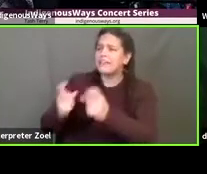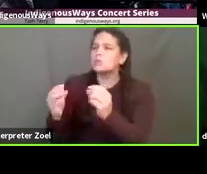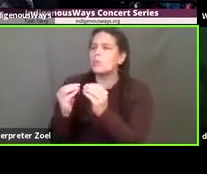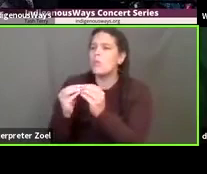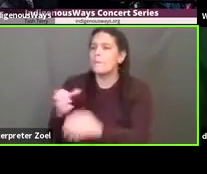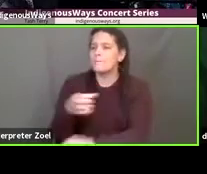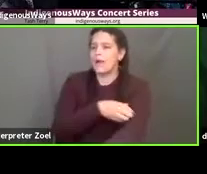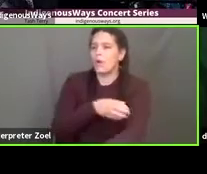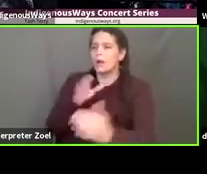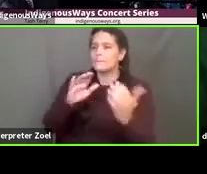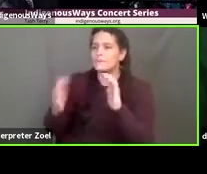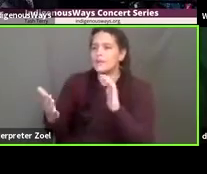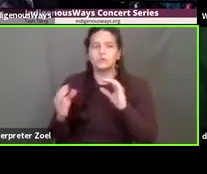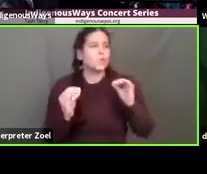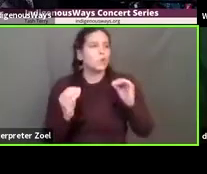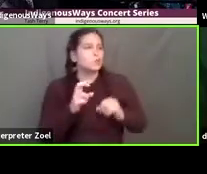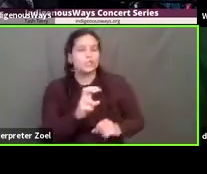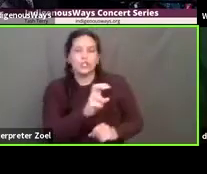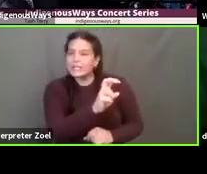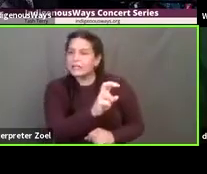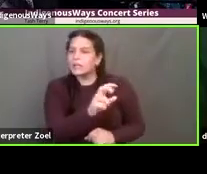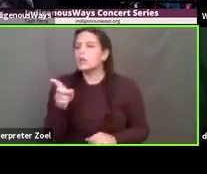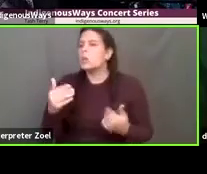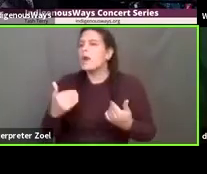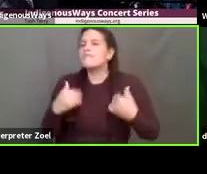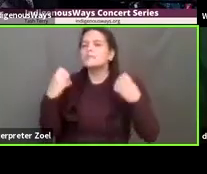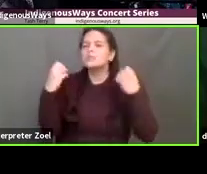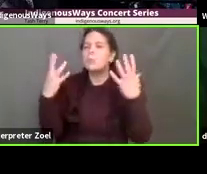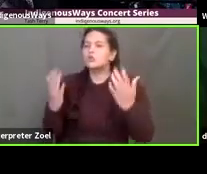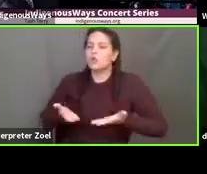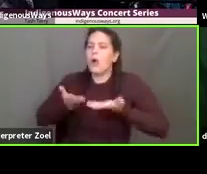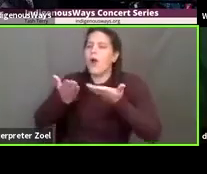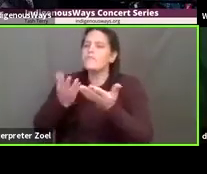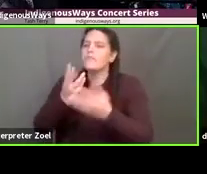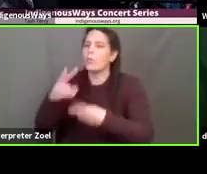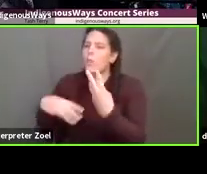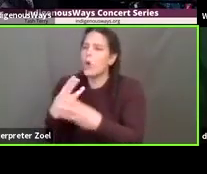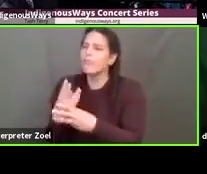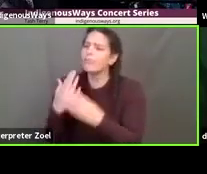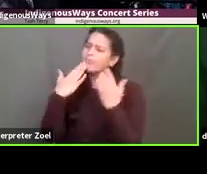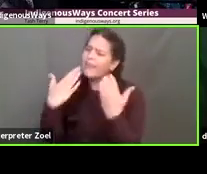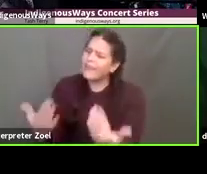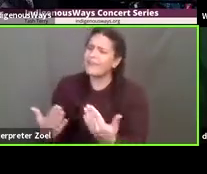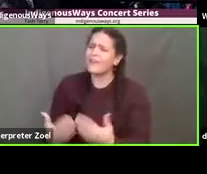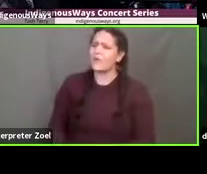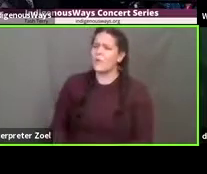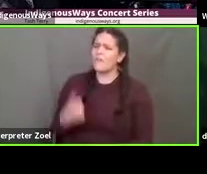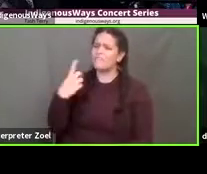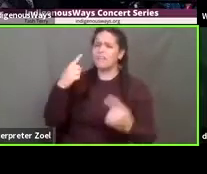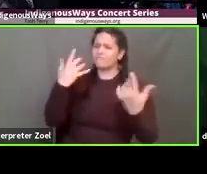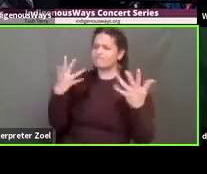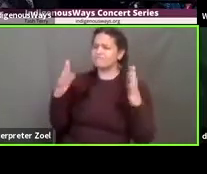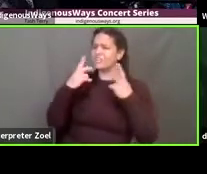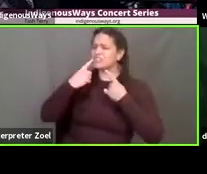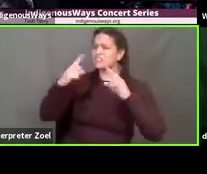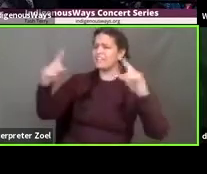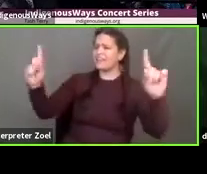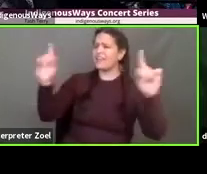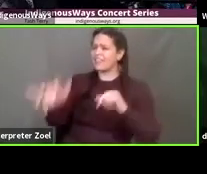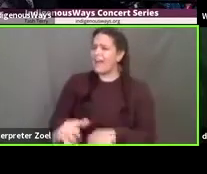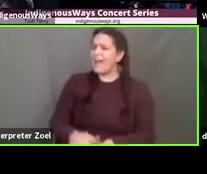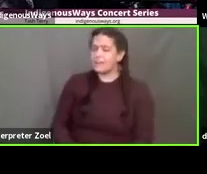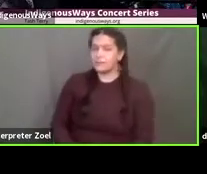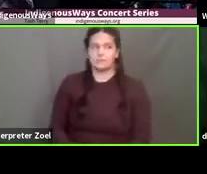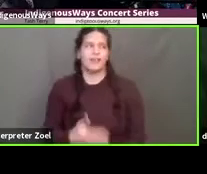you didn't go on that journey. So you have so much to offer the world, and thank you for achieving that. Well, thank you,